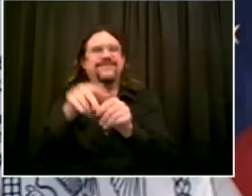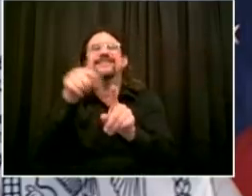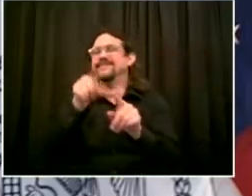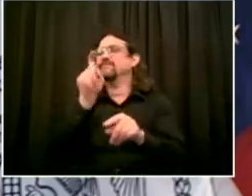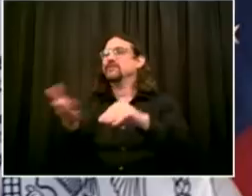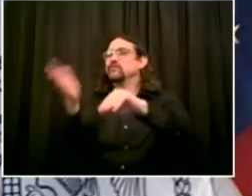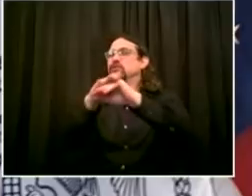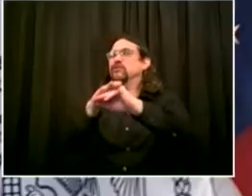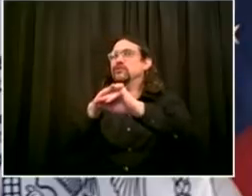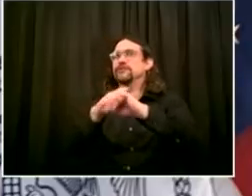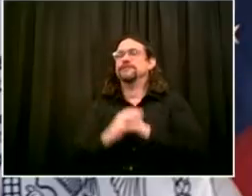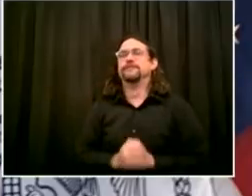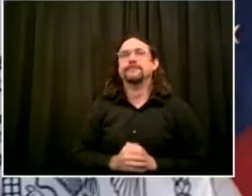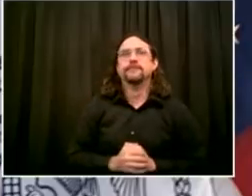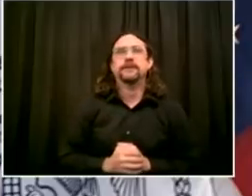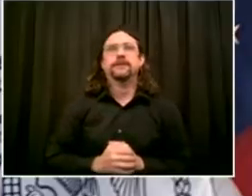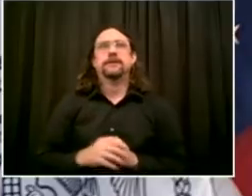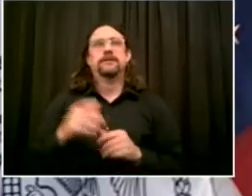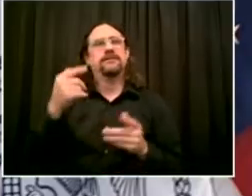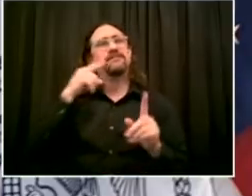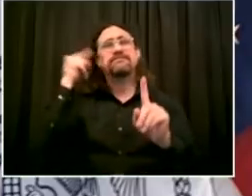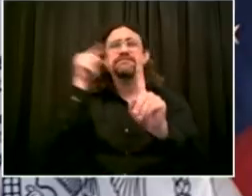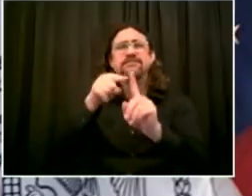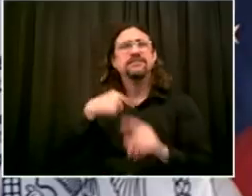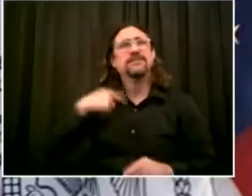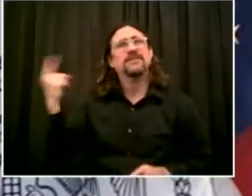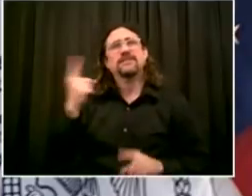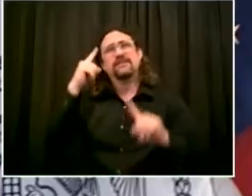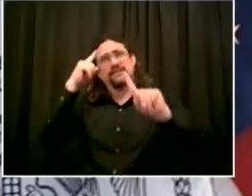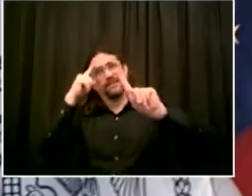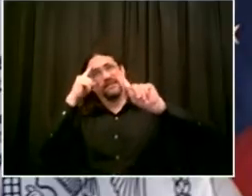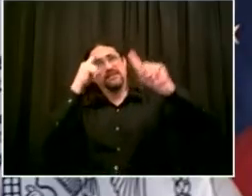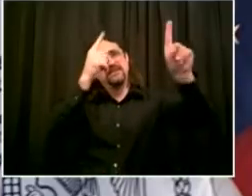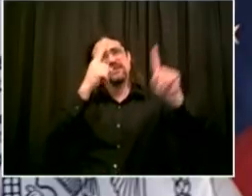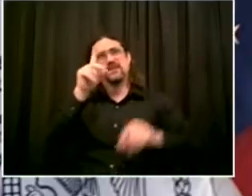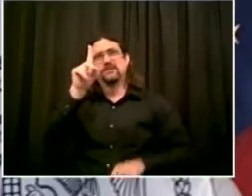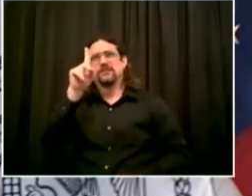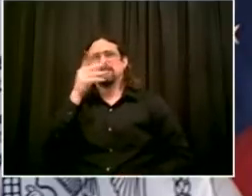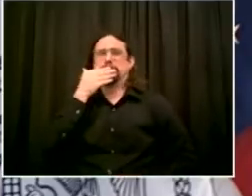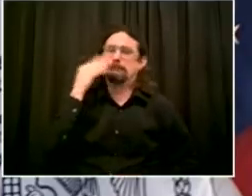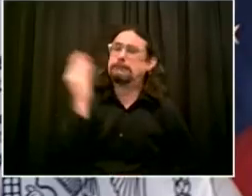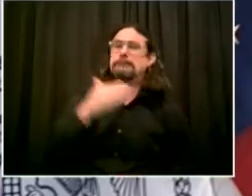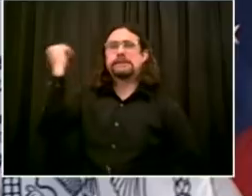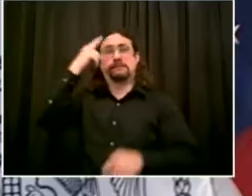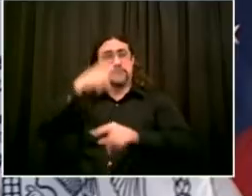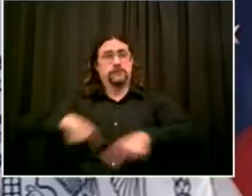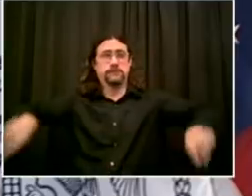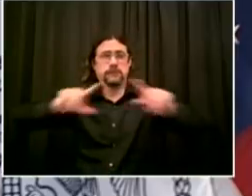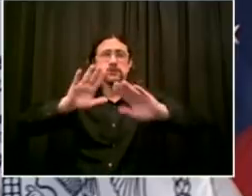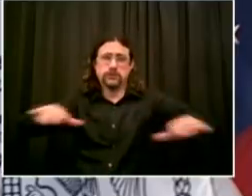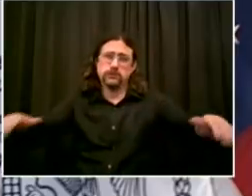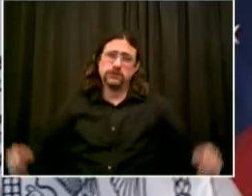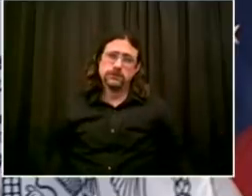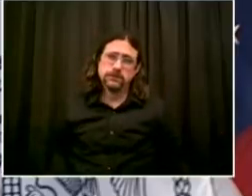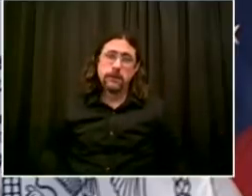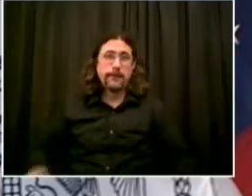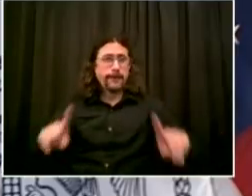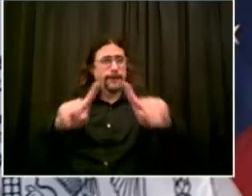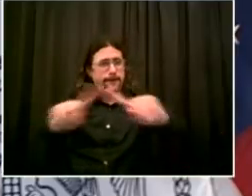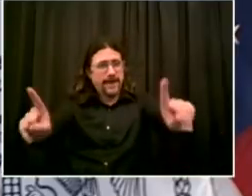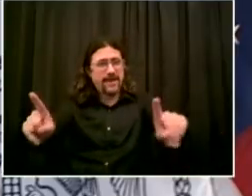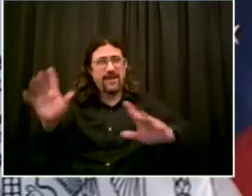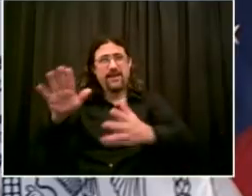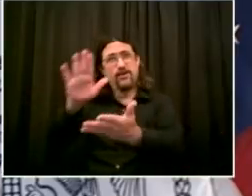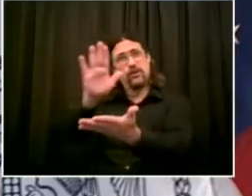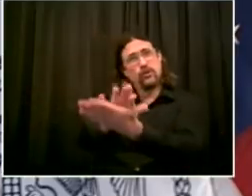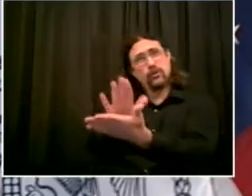why our plan calls for maximizing in-person learning so long as we can do it safely. So everybody, look,